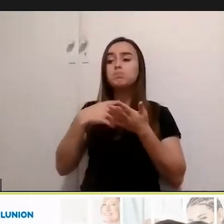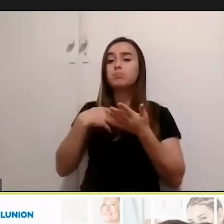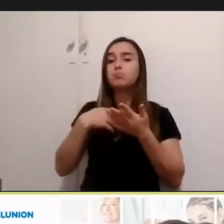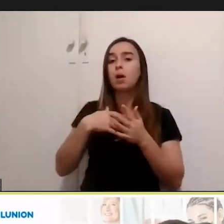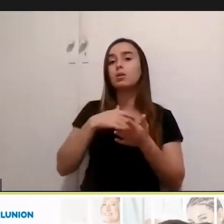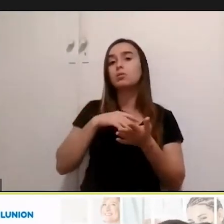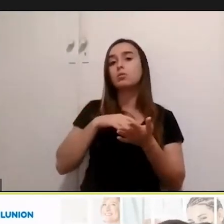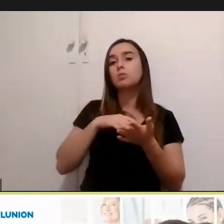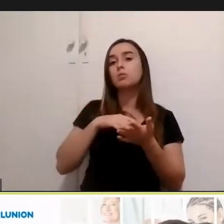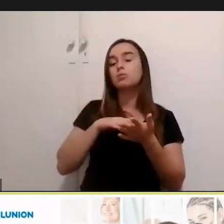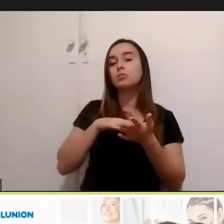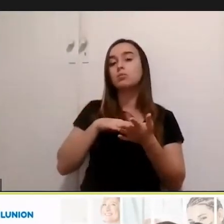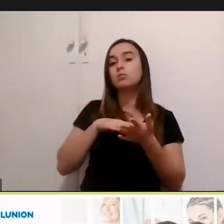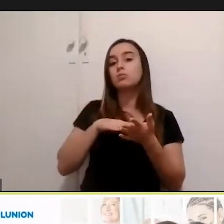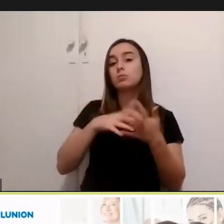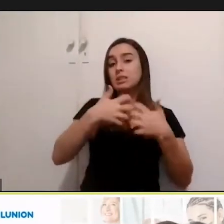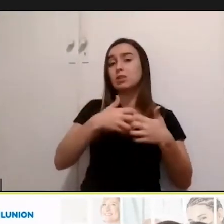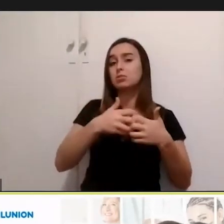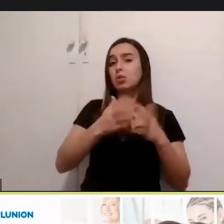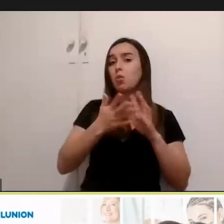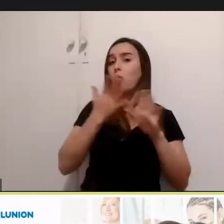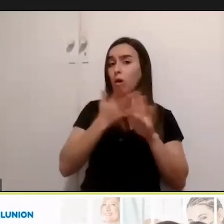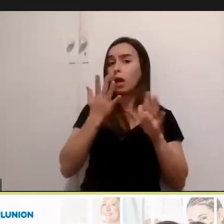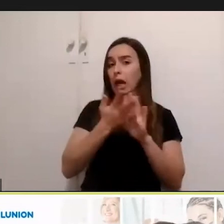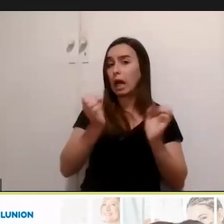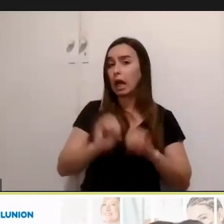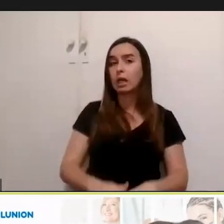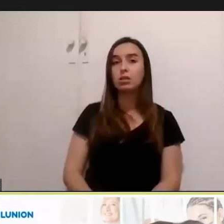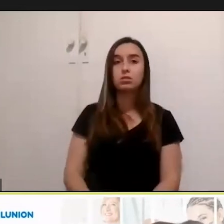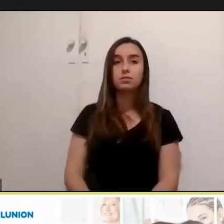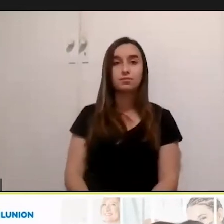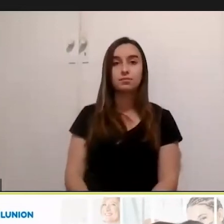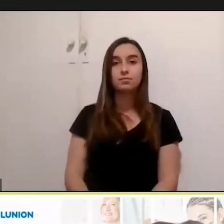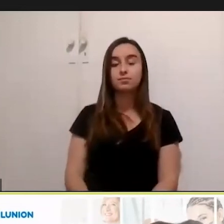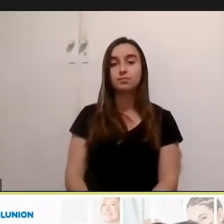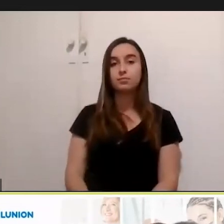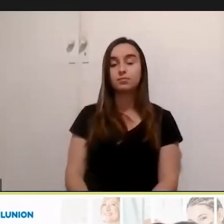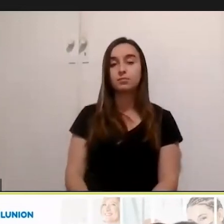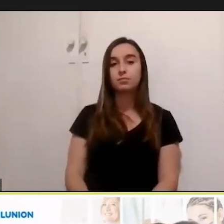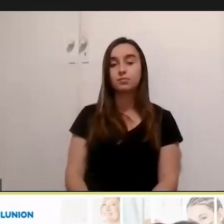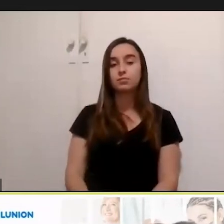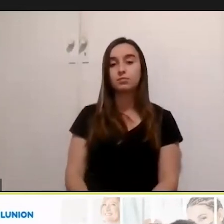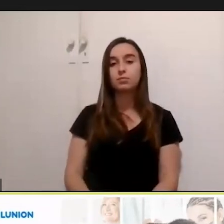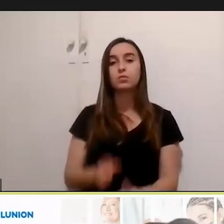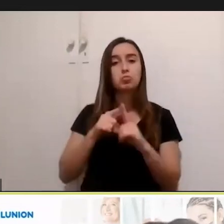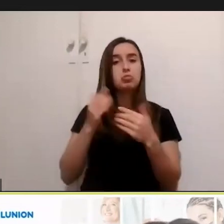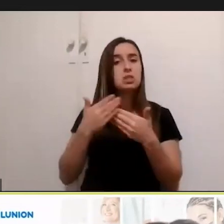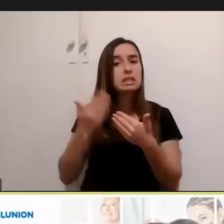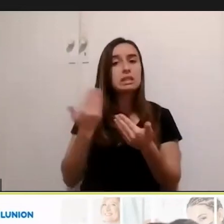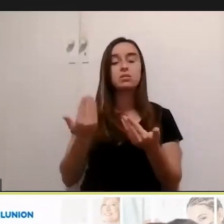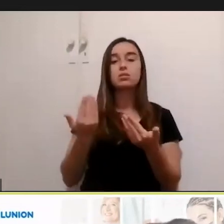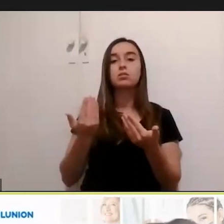the devices lack a quick guide to use, easily and to understand